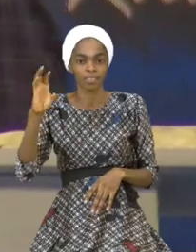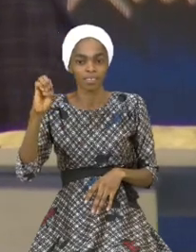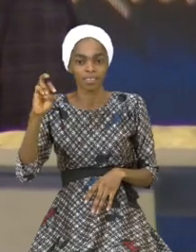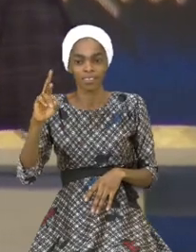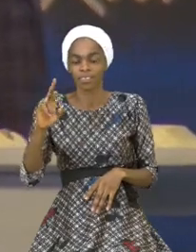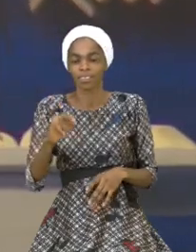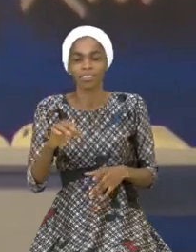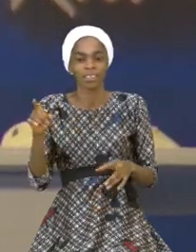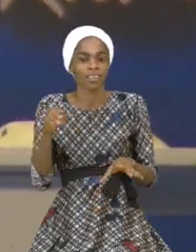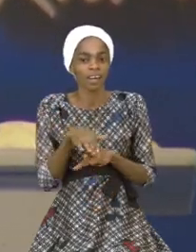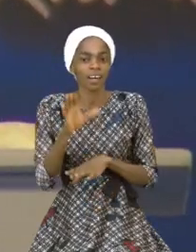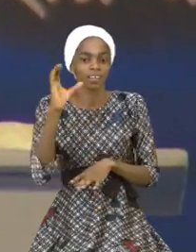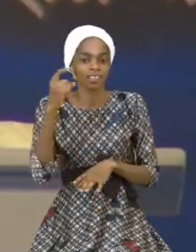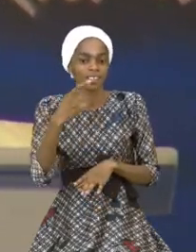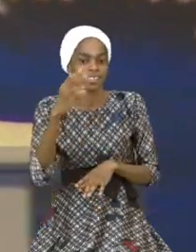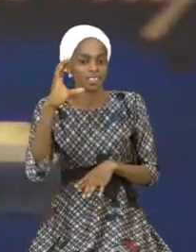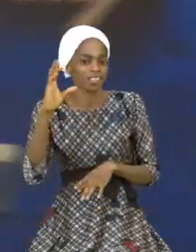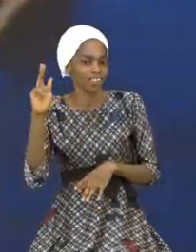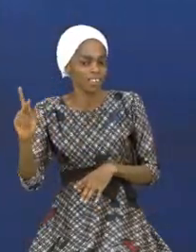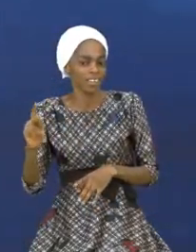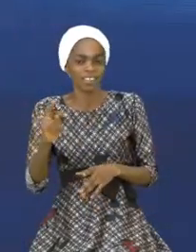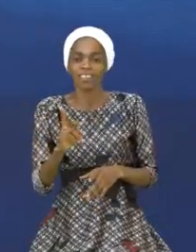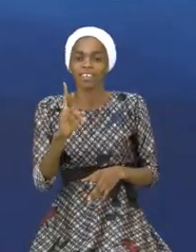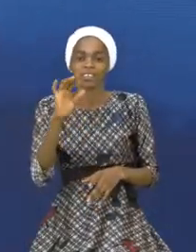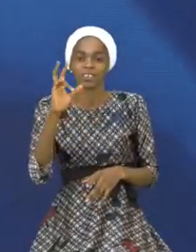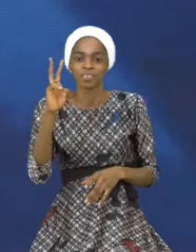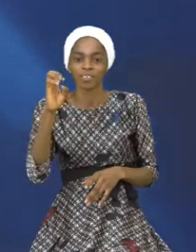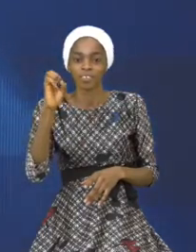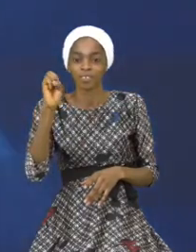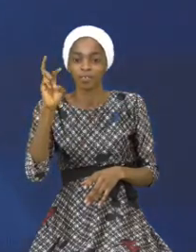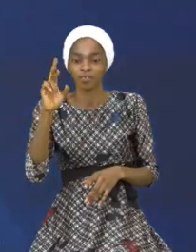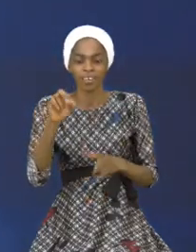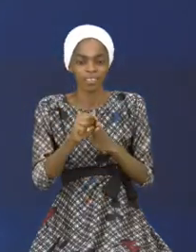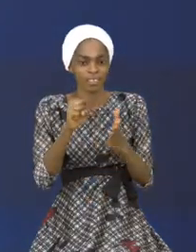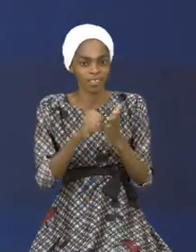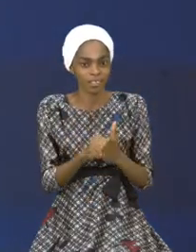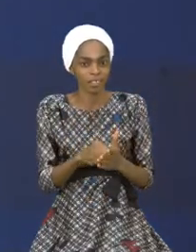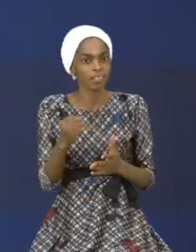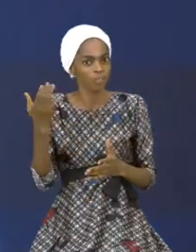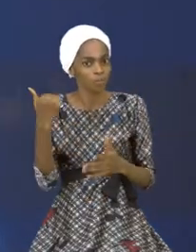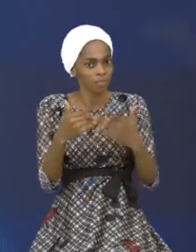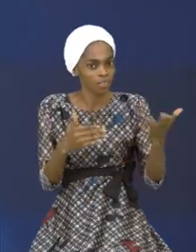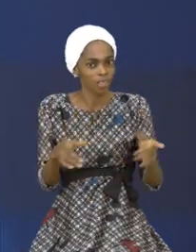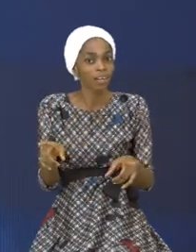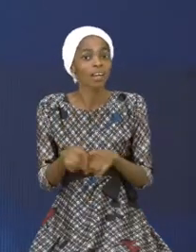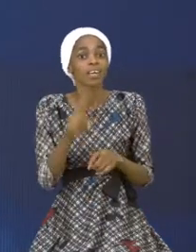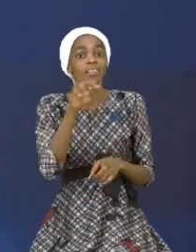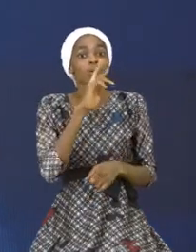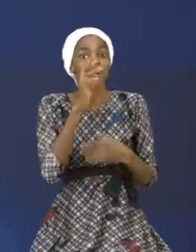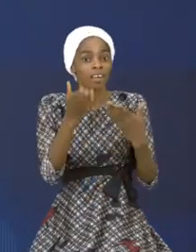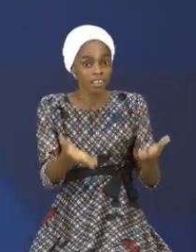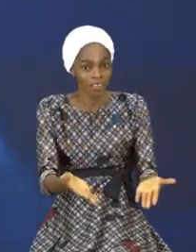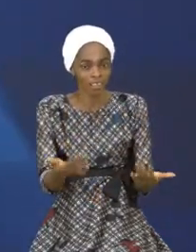in River State took place, and he was there just like you are here